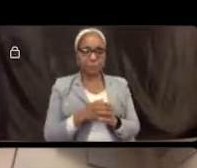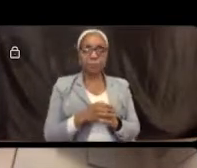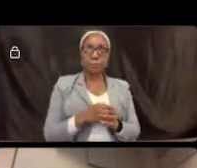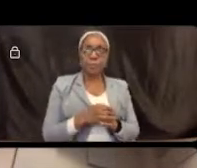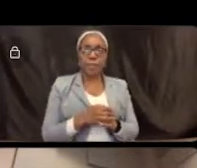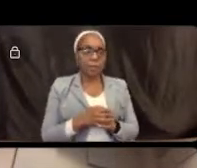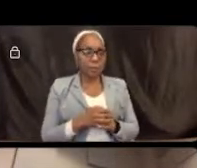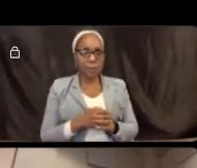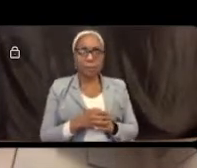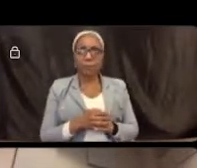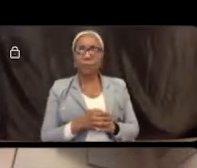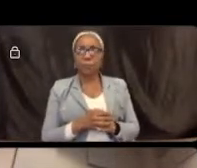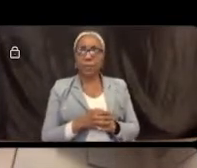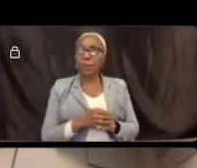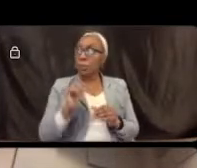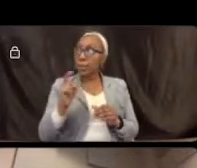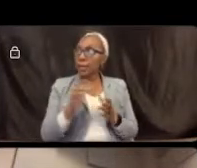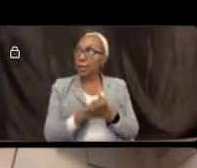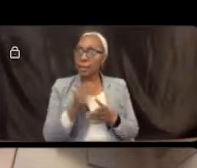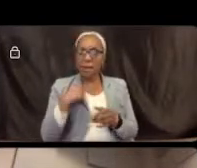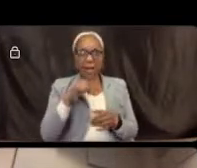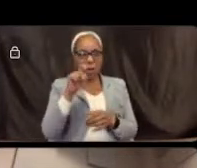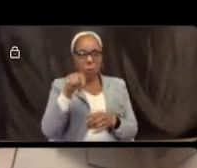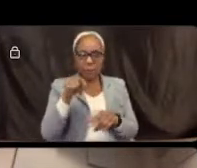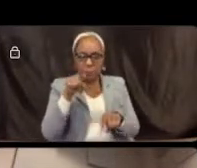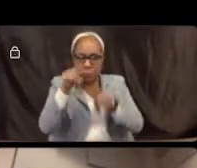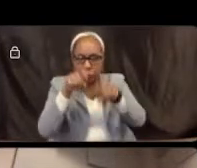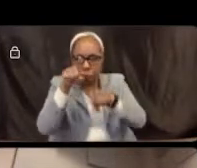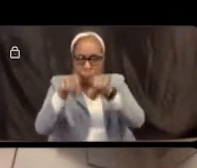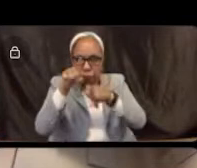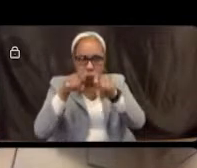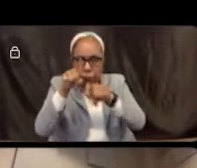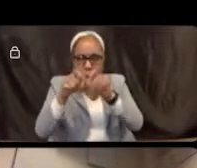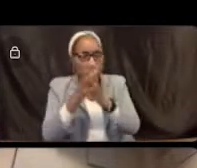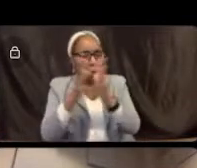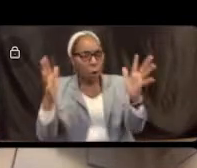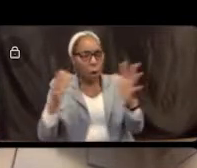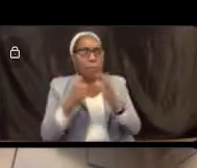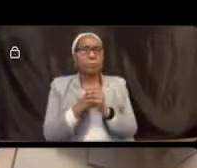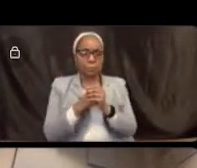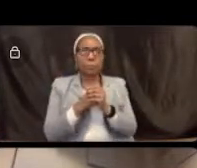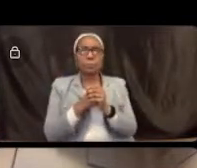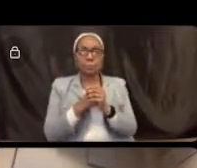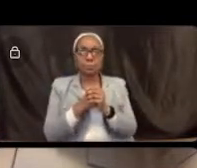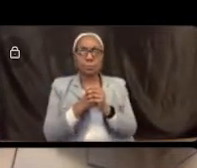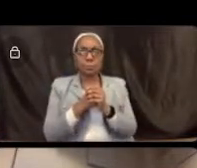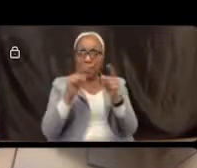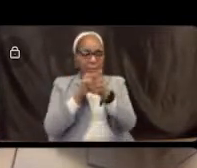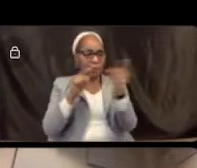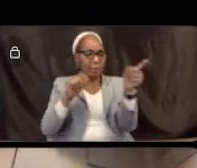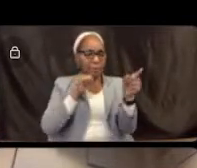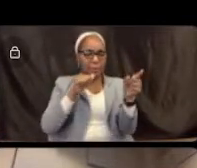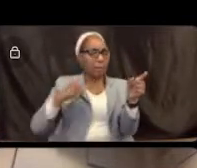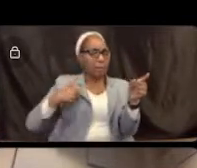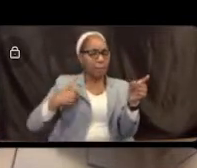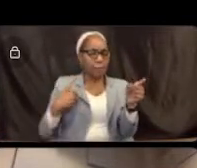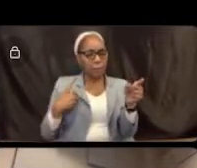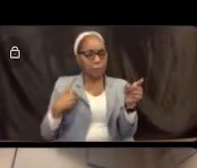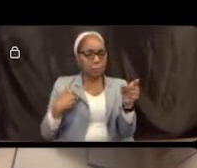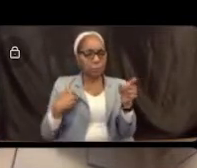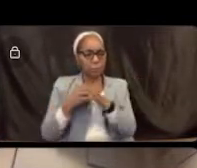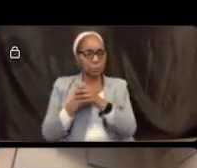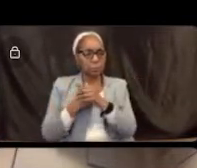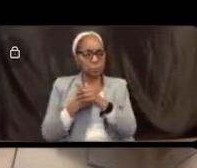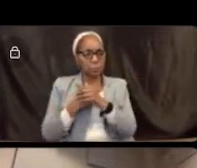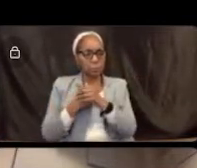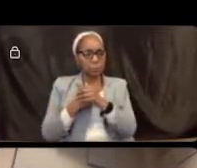And I questioned them quite a bit on what they had. They did not have